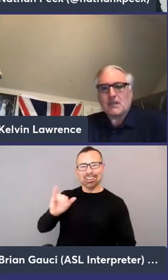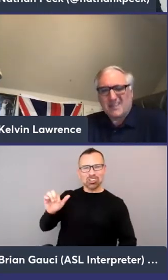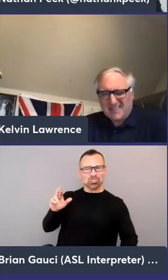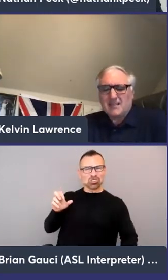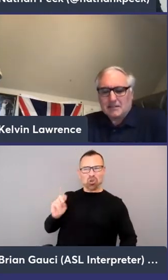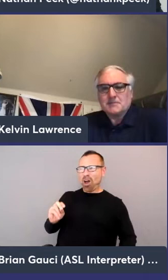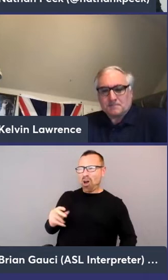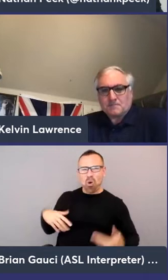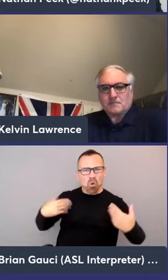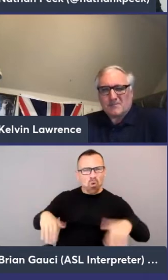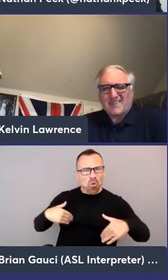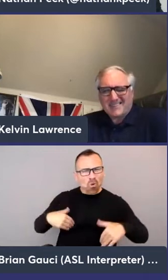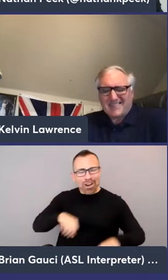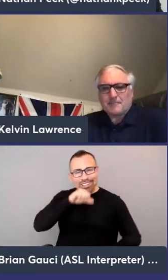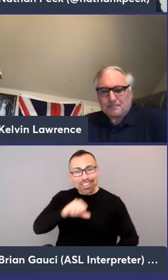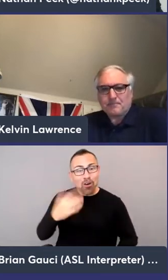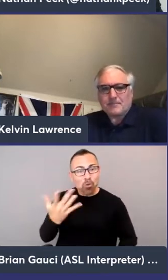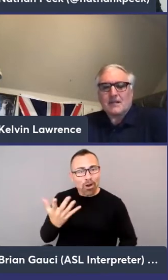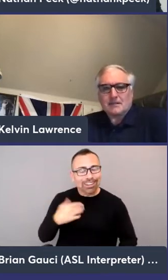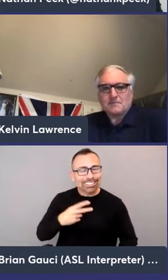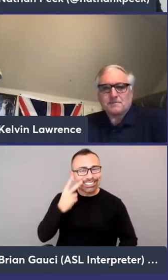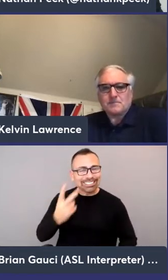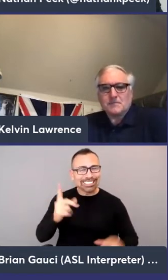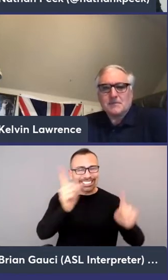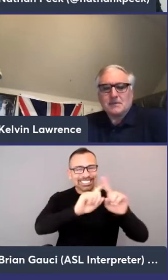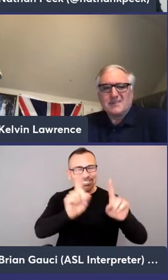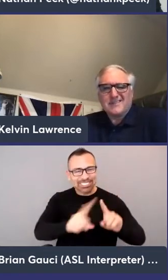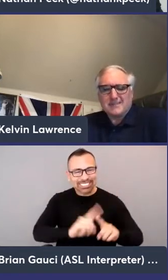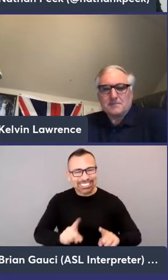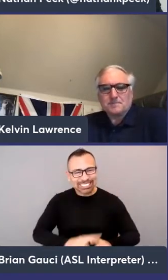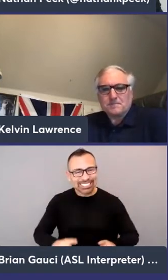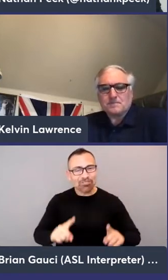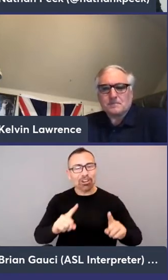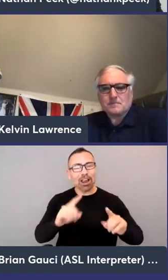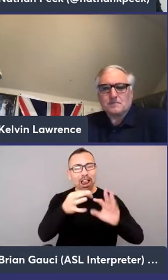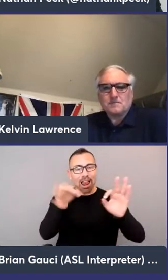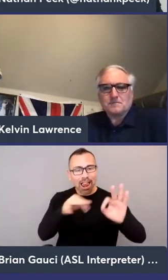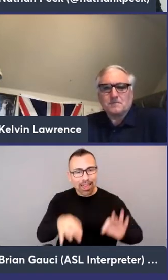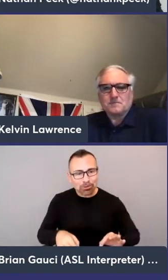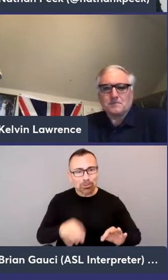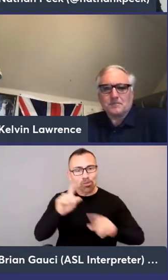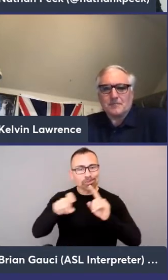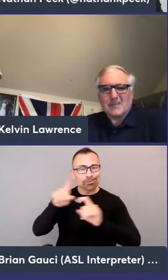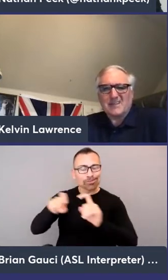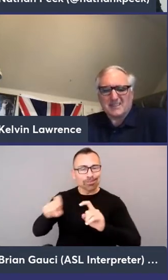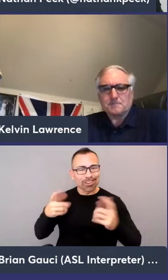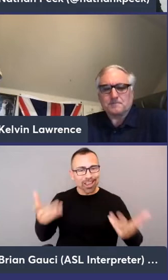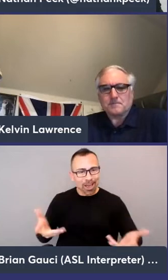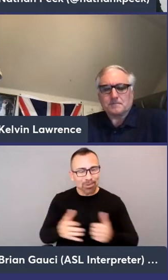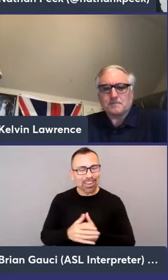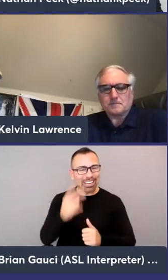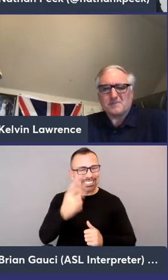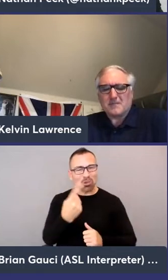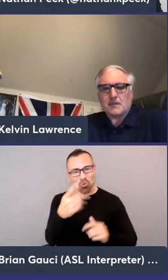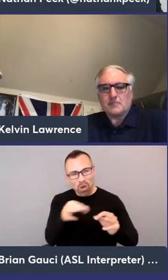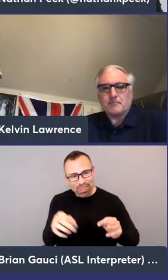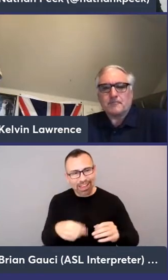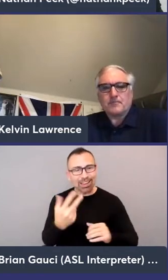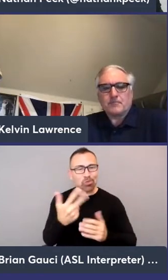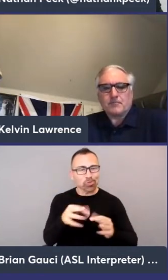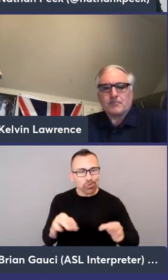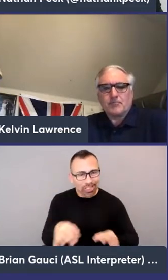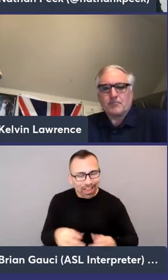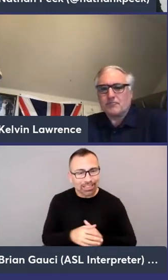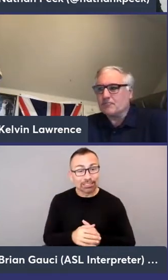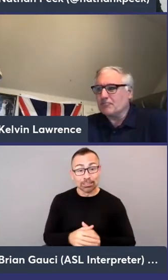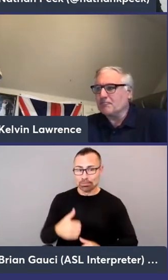in like 1 line or like 3 lines different. This is super cool. I'm still pretty new to graph databases, and yeah,